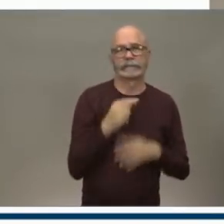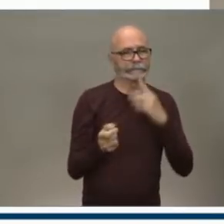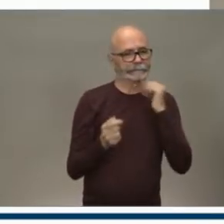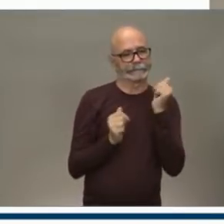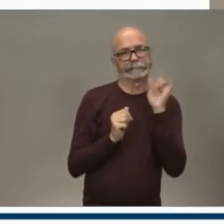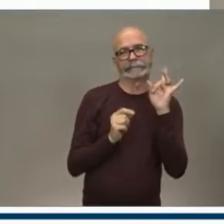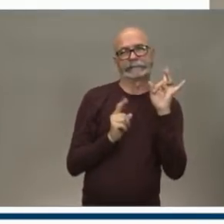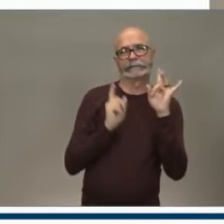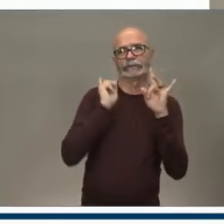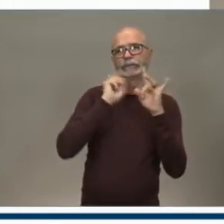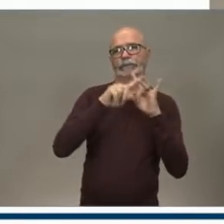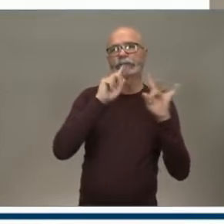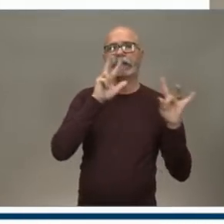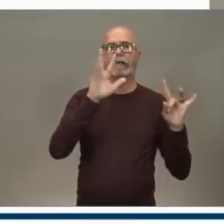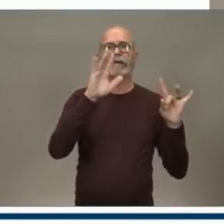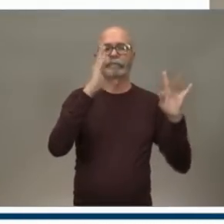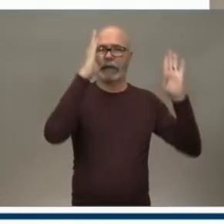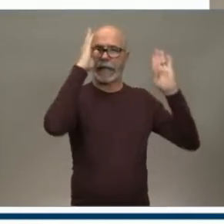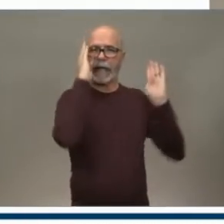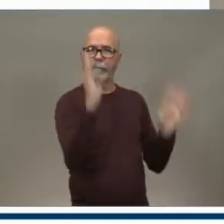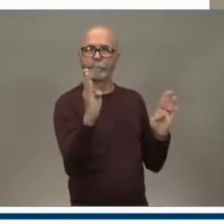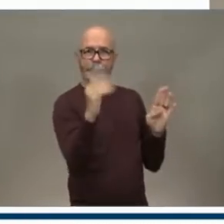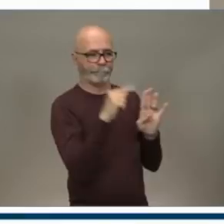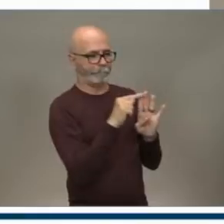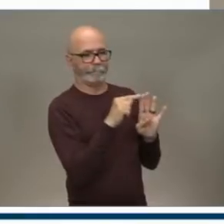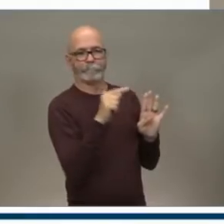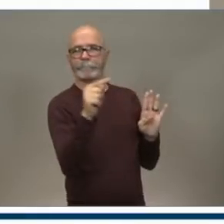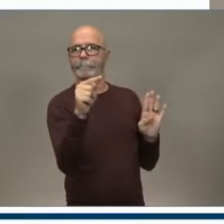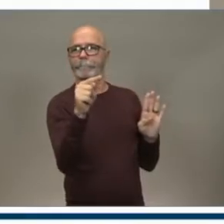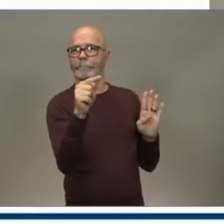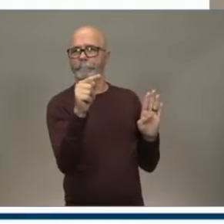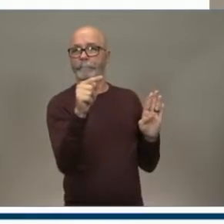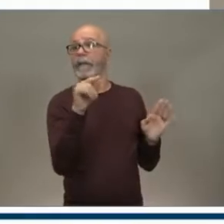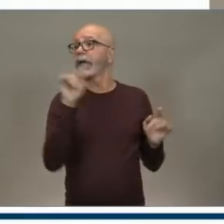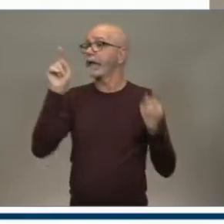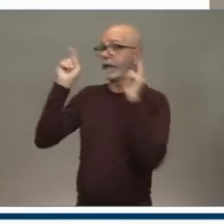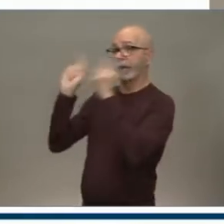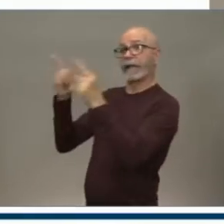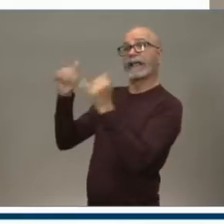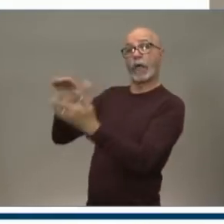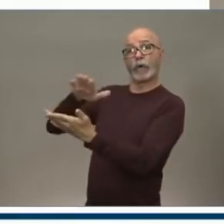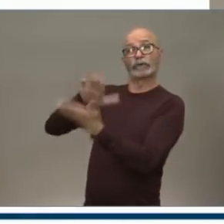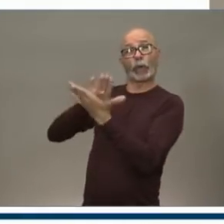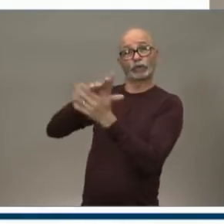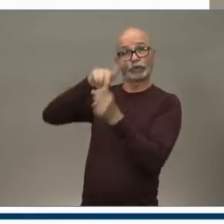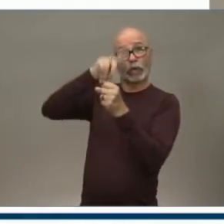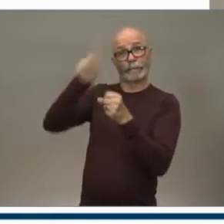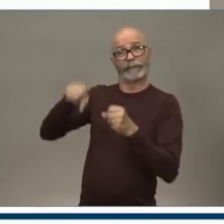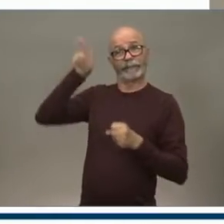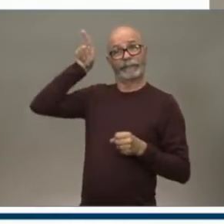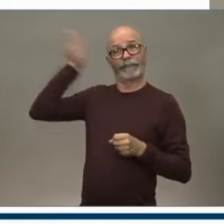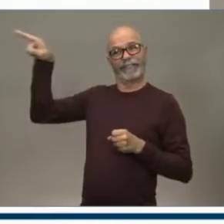the cases that are in the two schools are linked back to these other clusters through